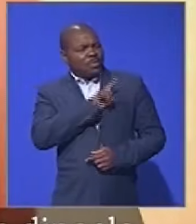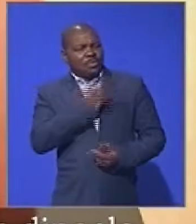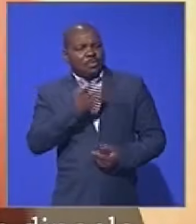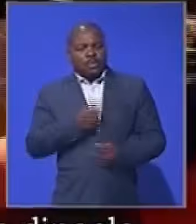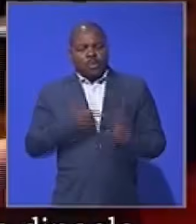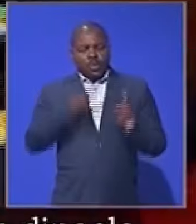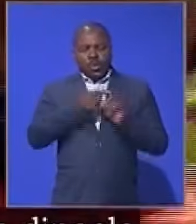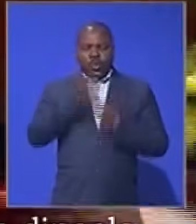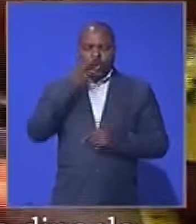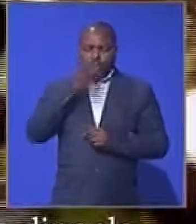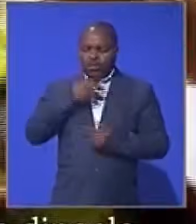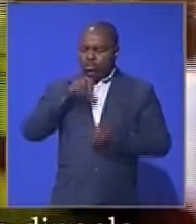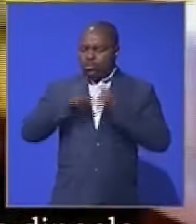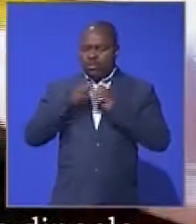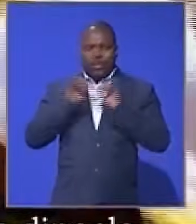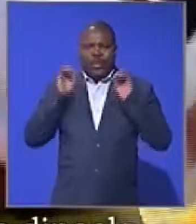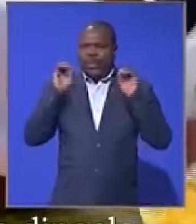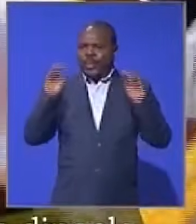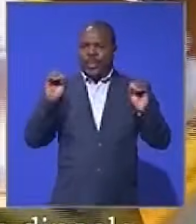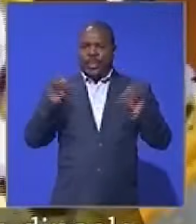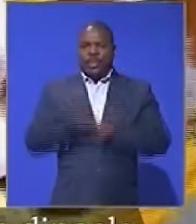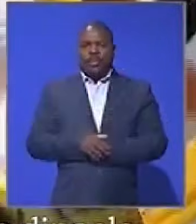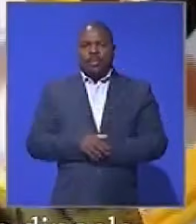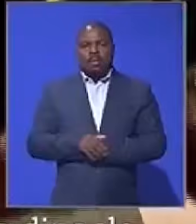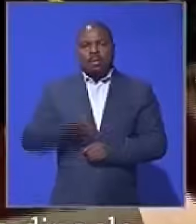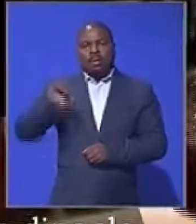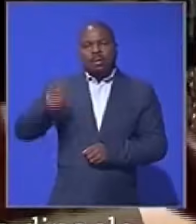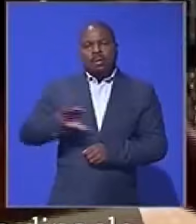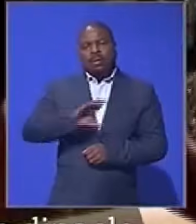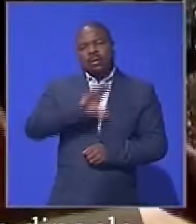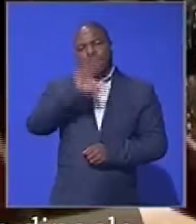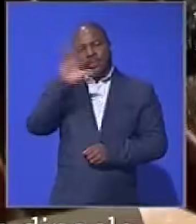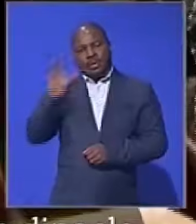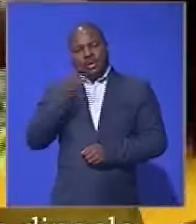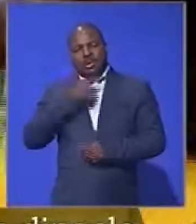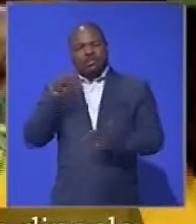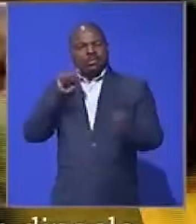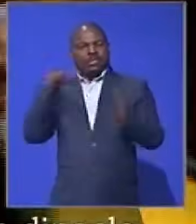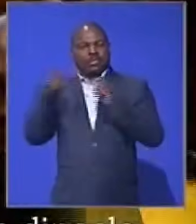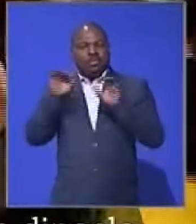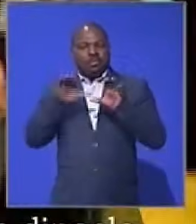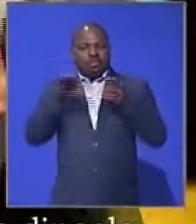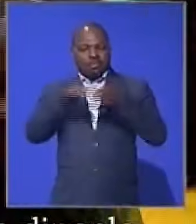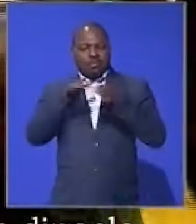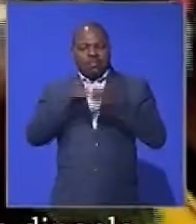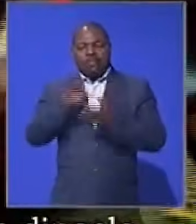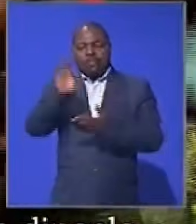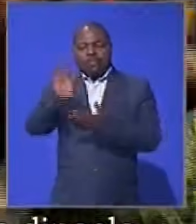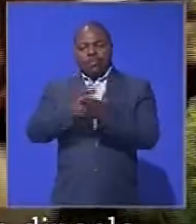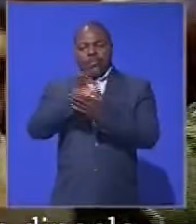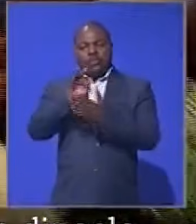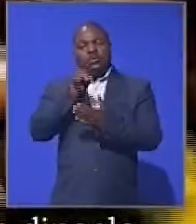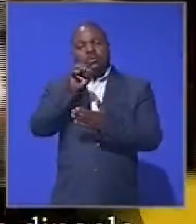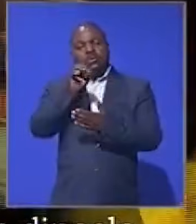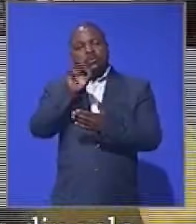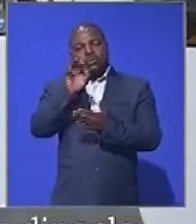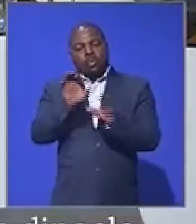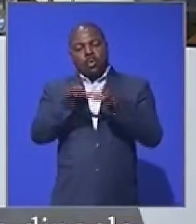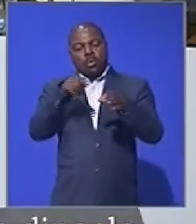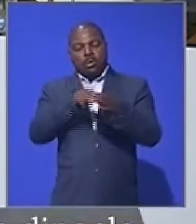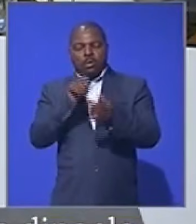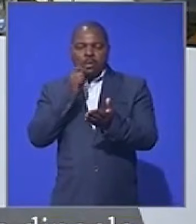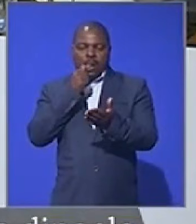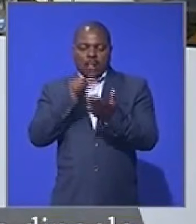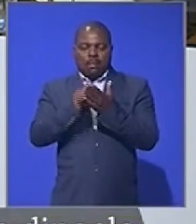phošo ka seo. African Transformation Movement e sa tšwa go ngwalela komišene ye ikemetšego ya dikgetho mo e llang ka